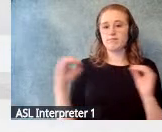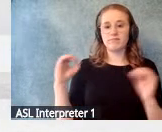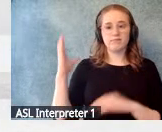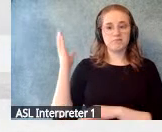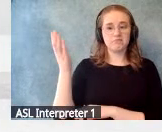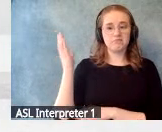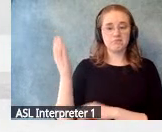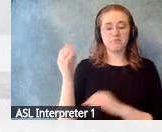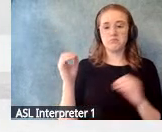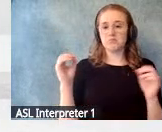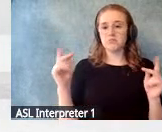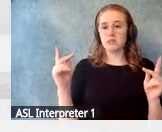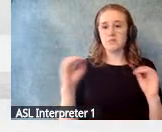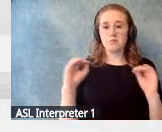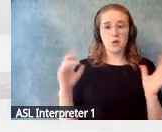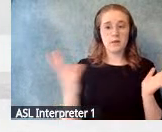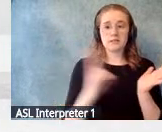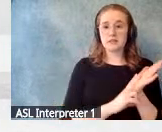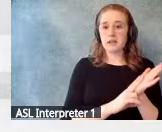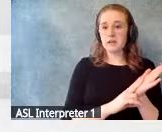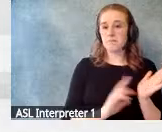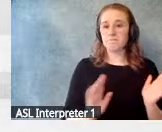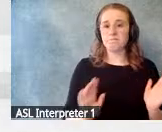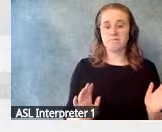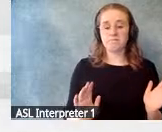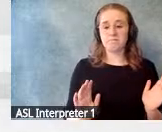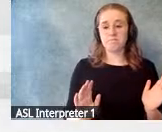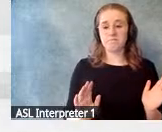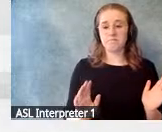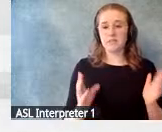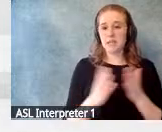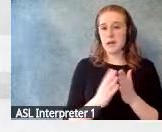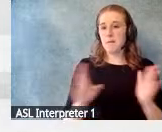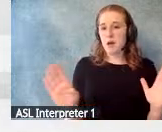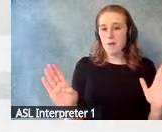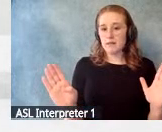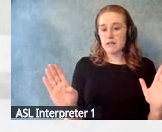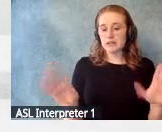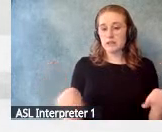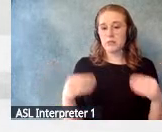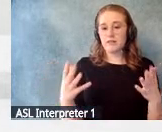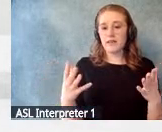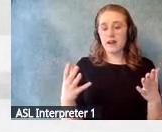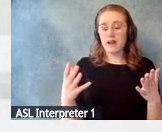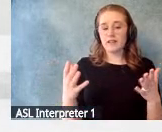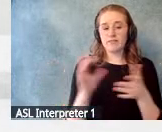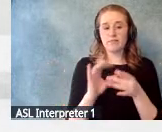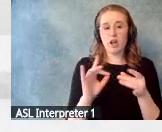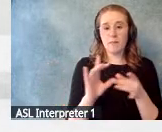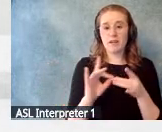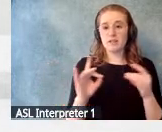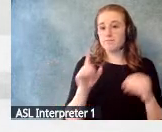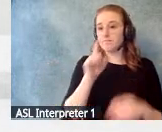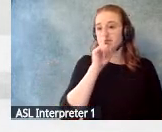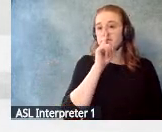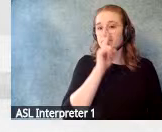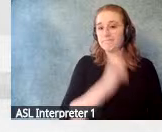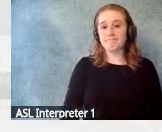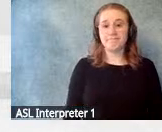anybody actually has signed up from the public to provide any testimony.